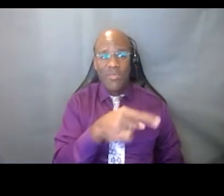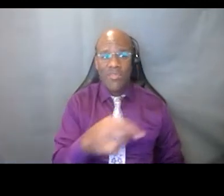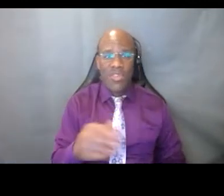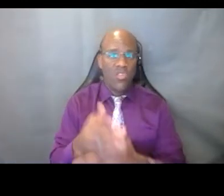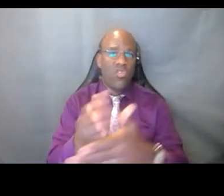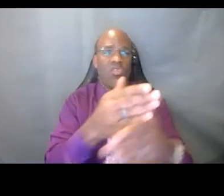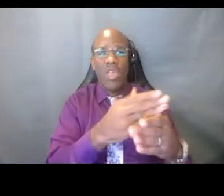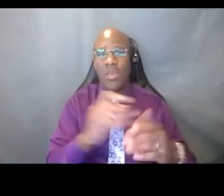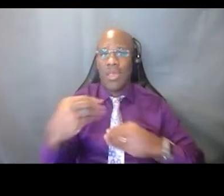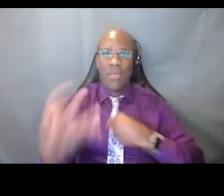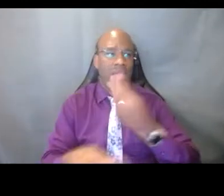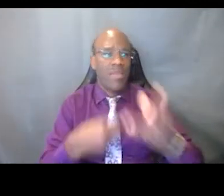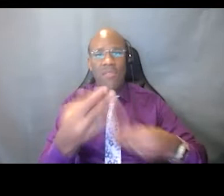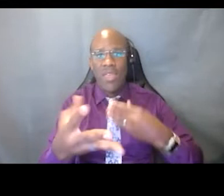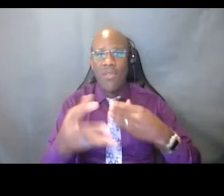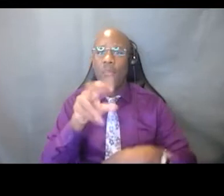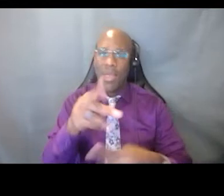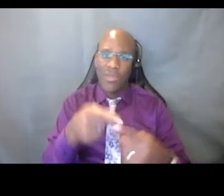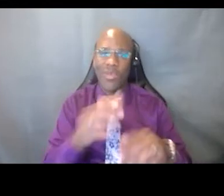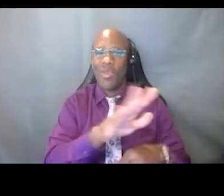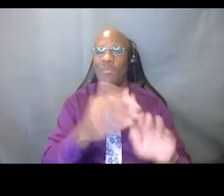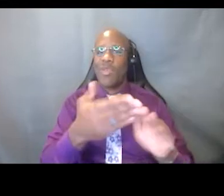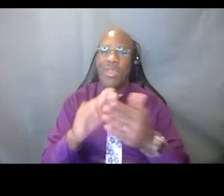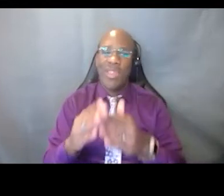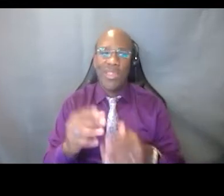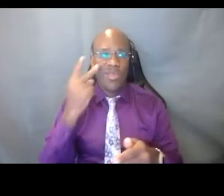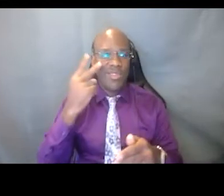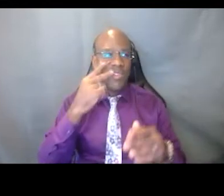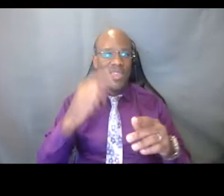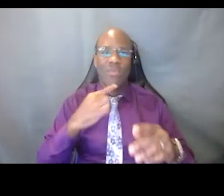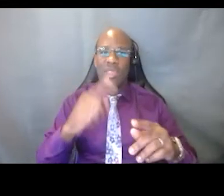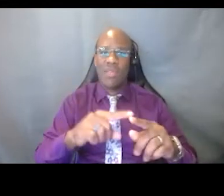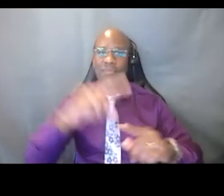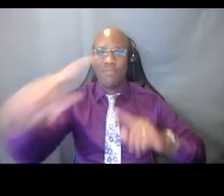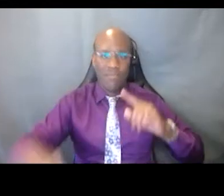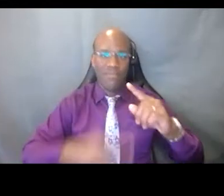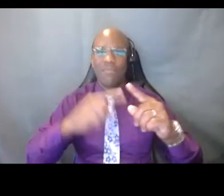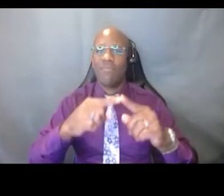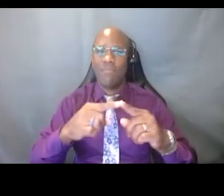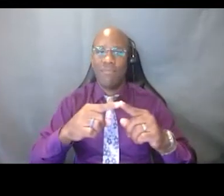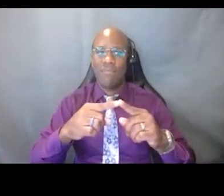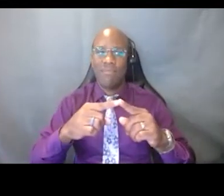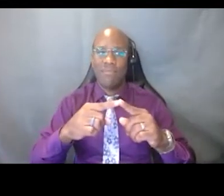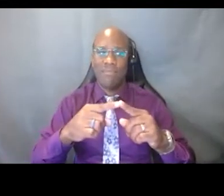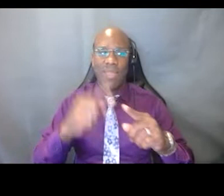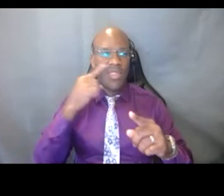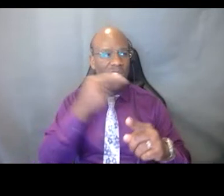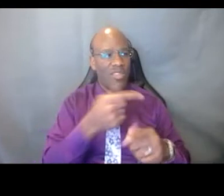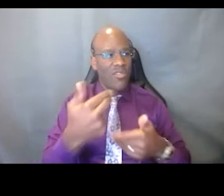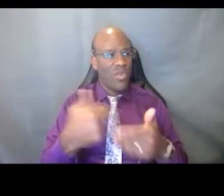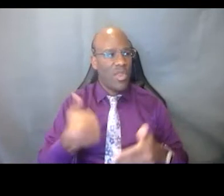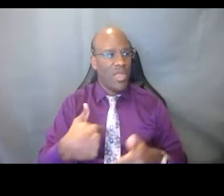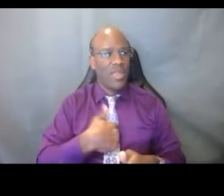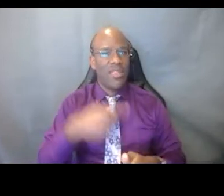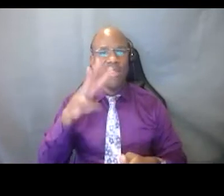full circle happening with these families that come. And I think she's been with us for probably about 4 years. So,